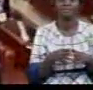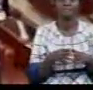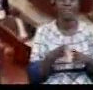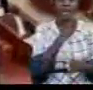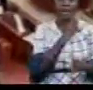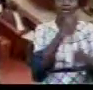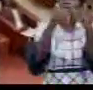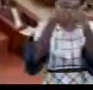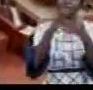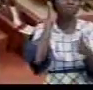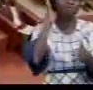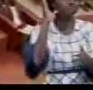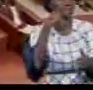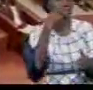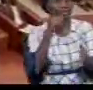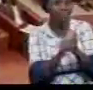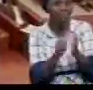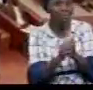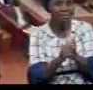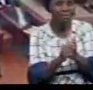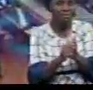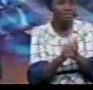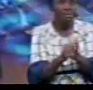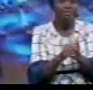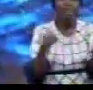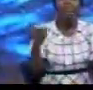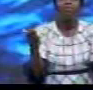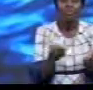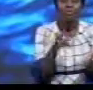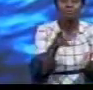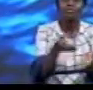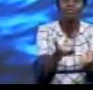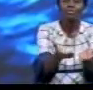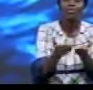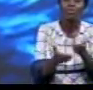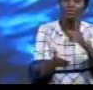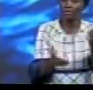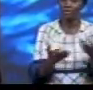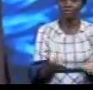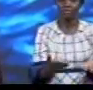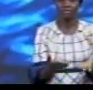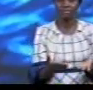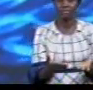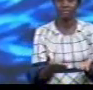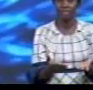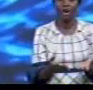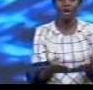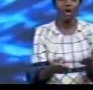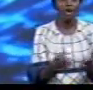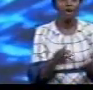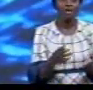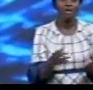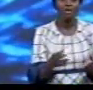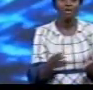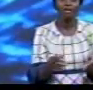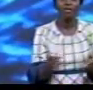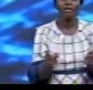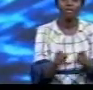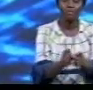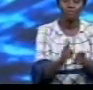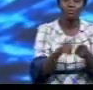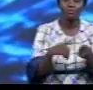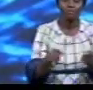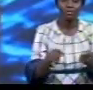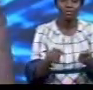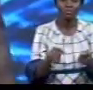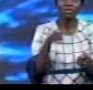say, tell me what you want, up to the half of the kingdom, and I will do it for